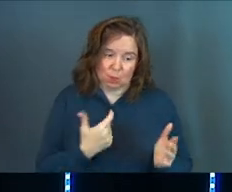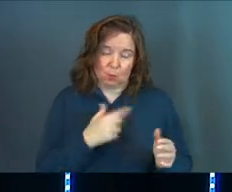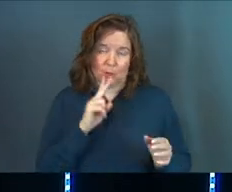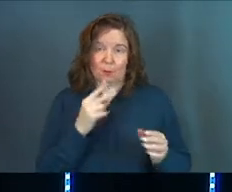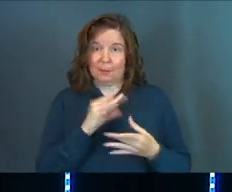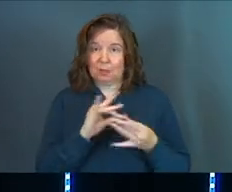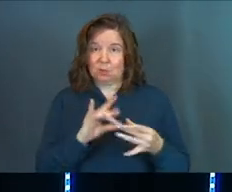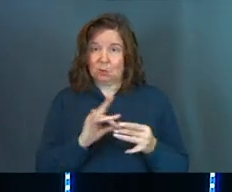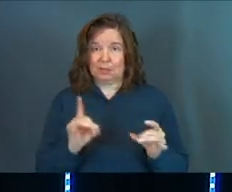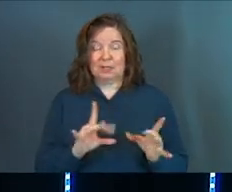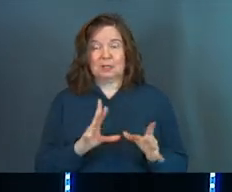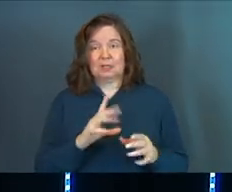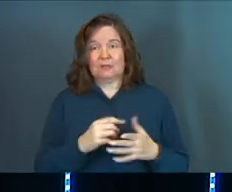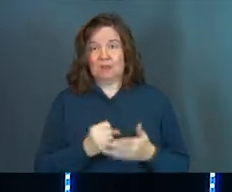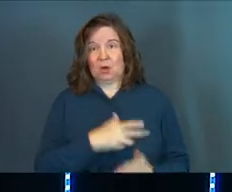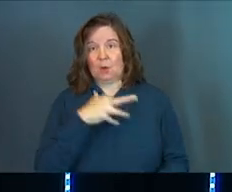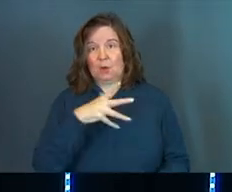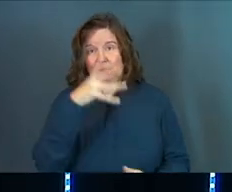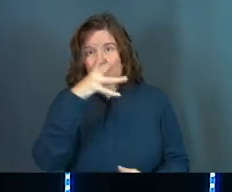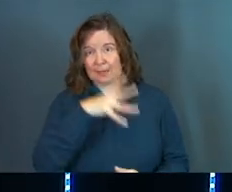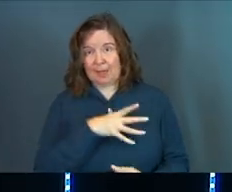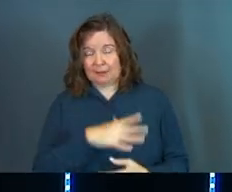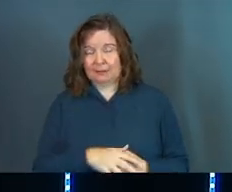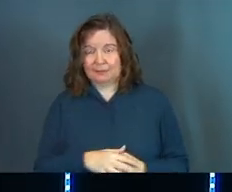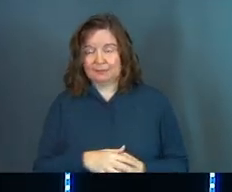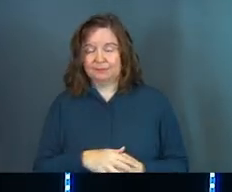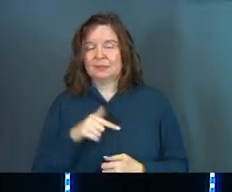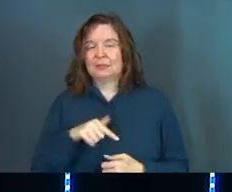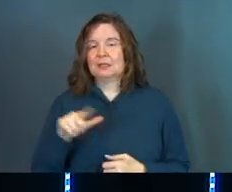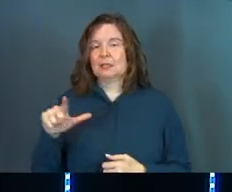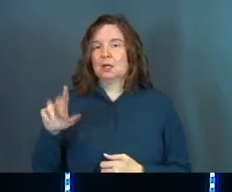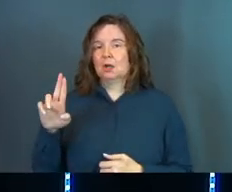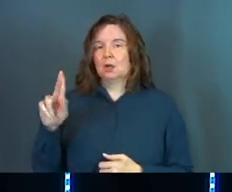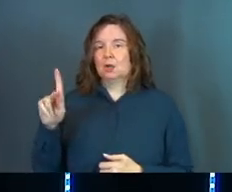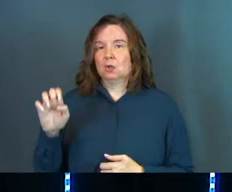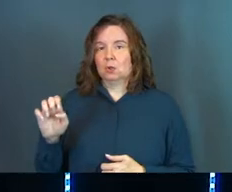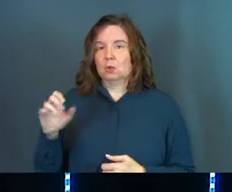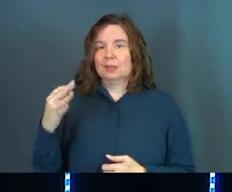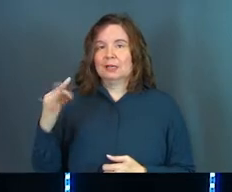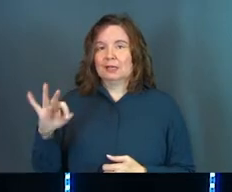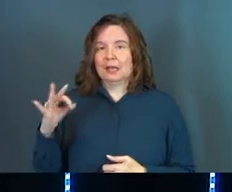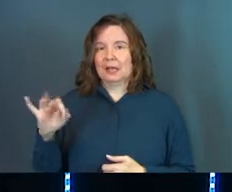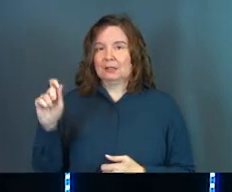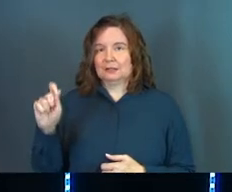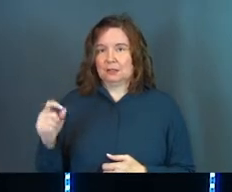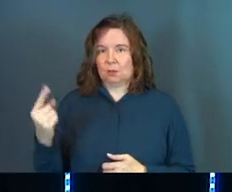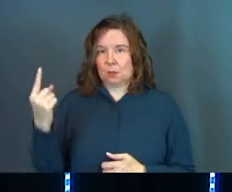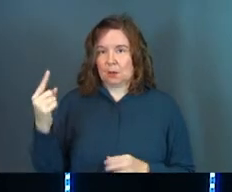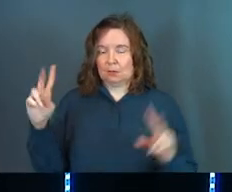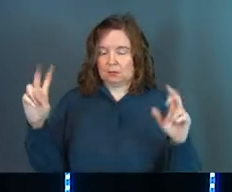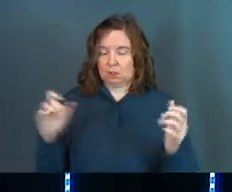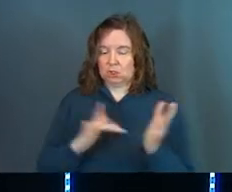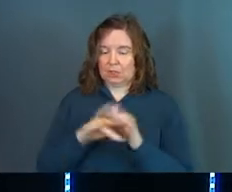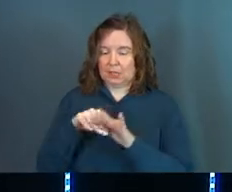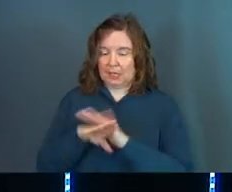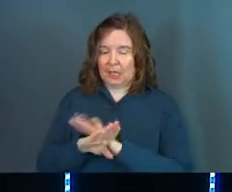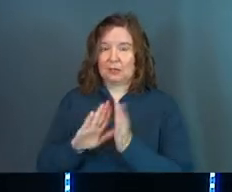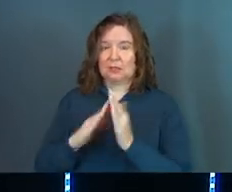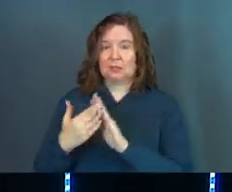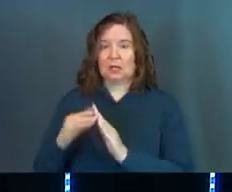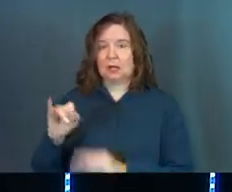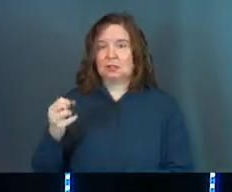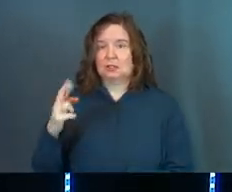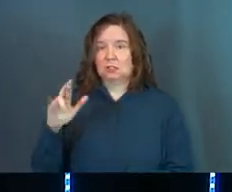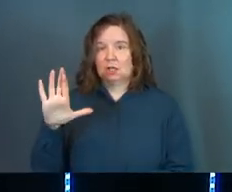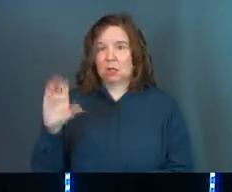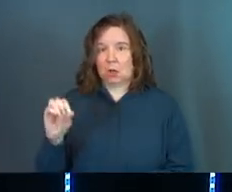about to be told he was a very wealthy man. This is in Luke chapter 19, verse 1. It says that Jesus entered Jericho and he was